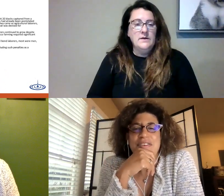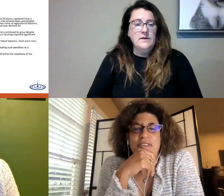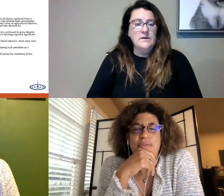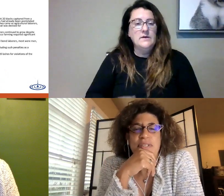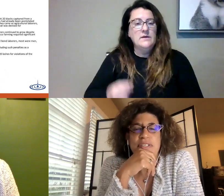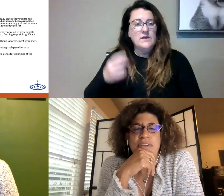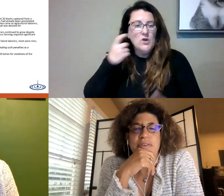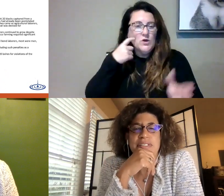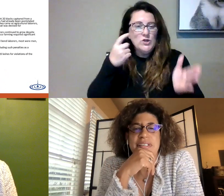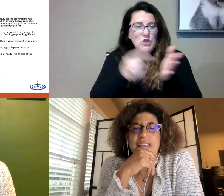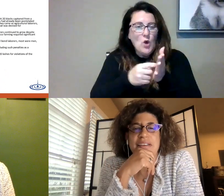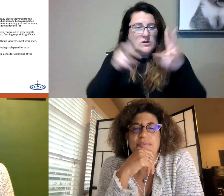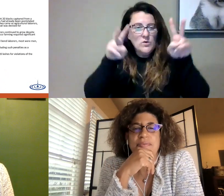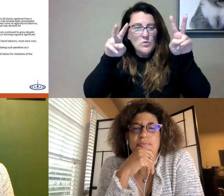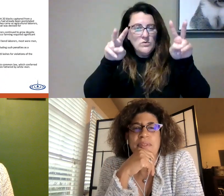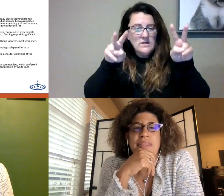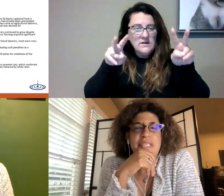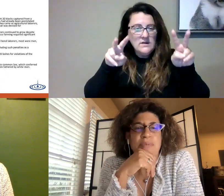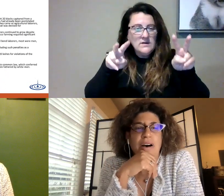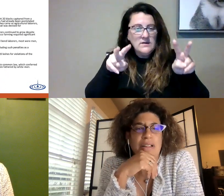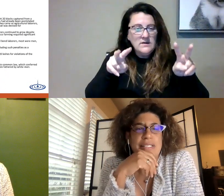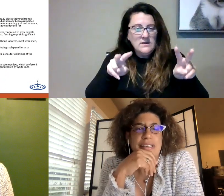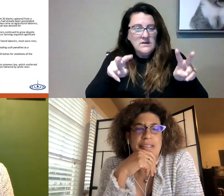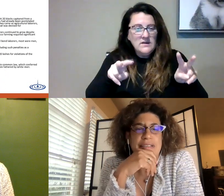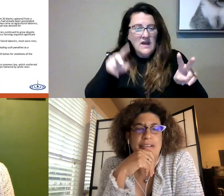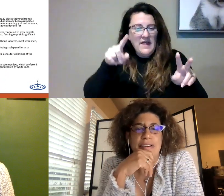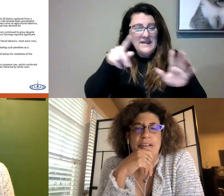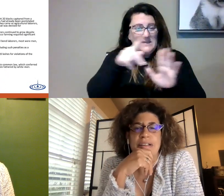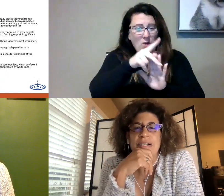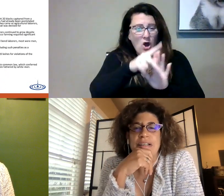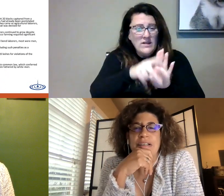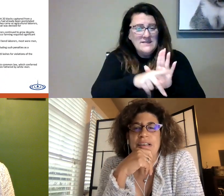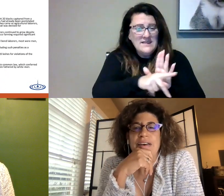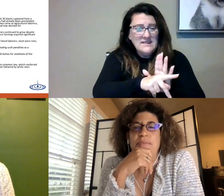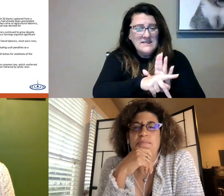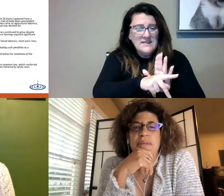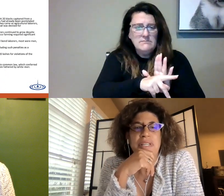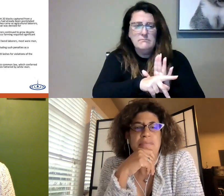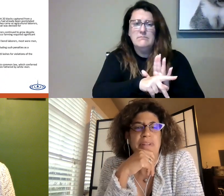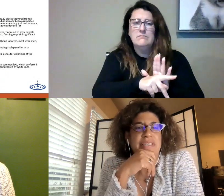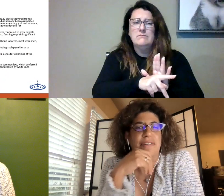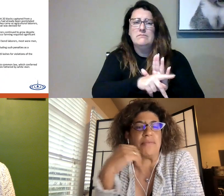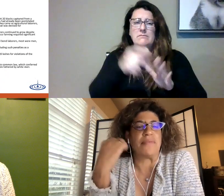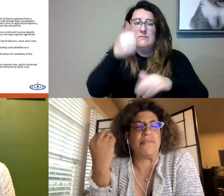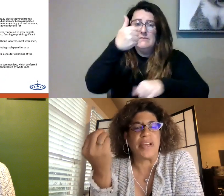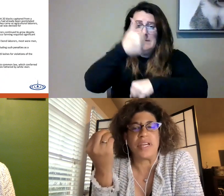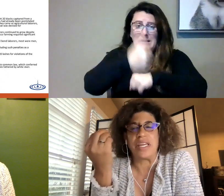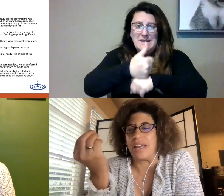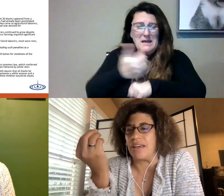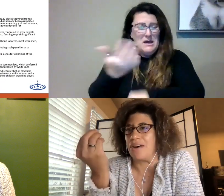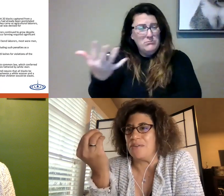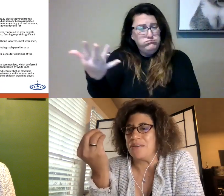So notice what you're noticing. These policies have been put in place from the